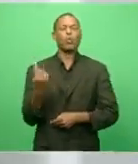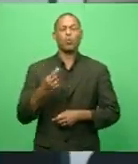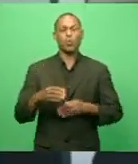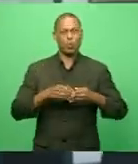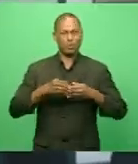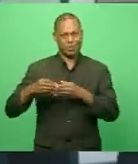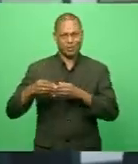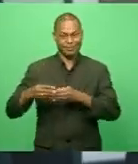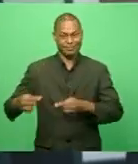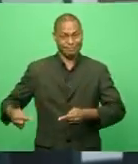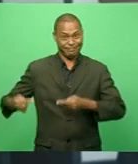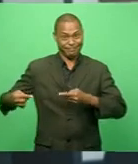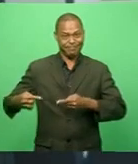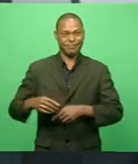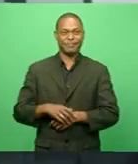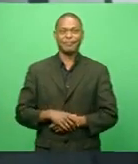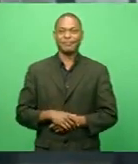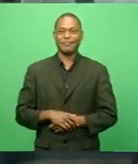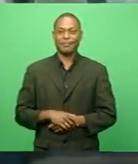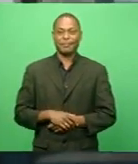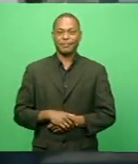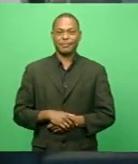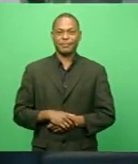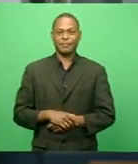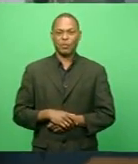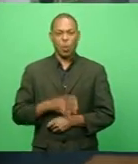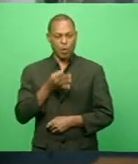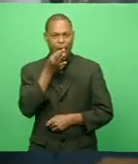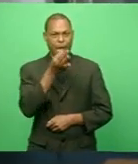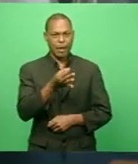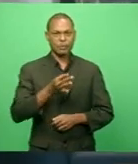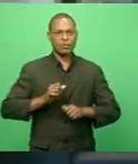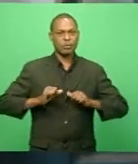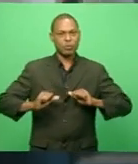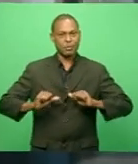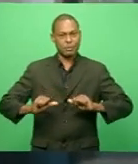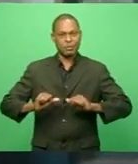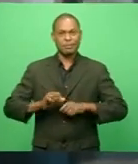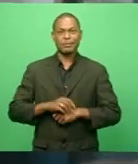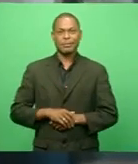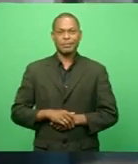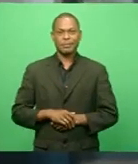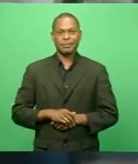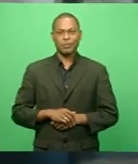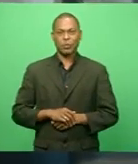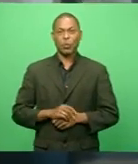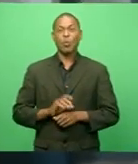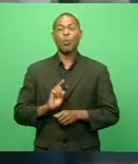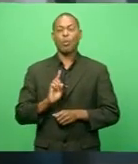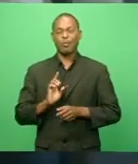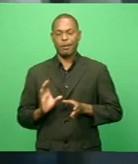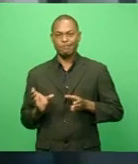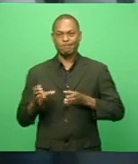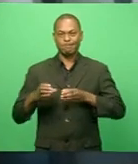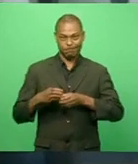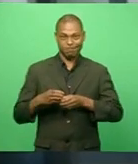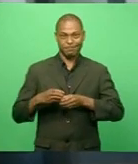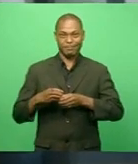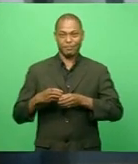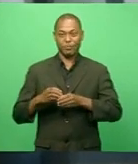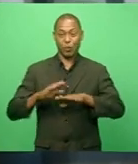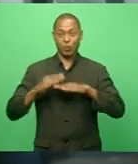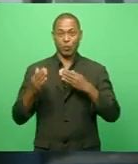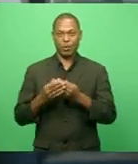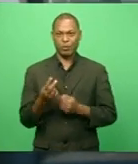opposition. There was a request from the president to combine the 2 offices under